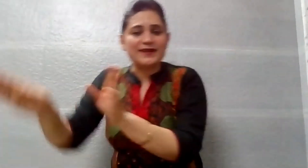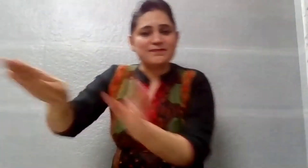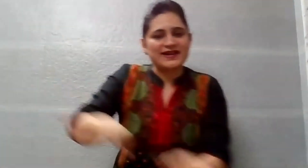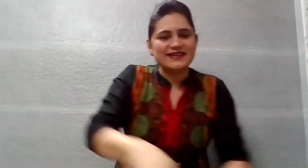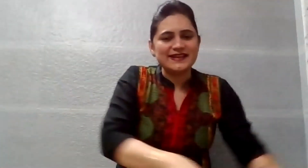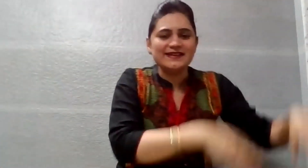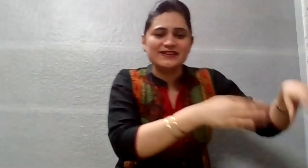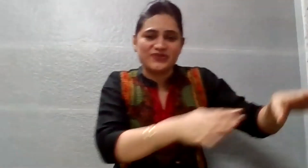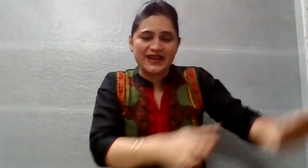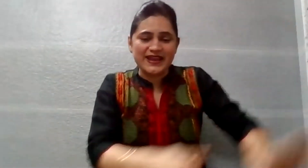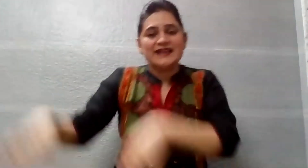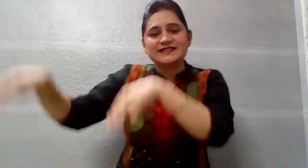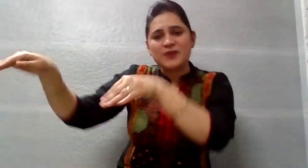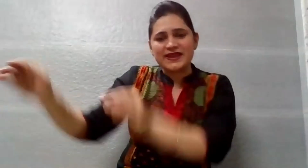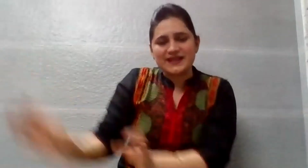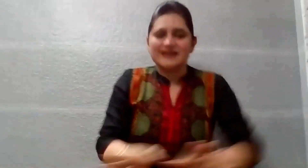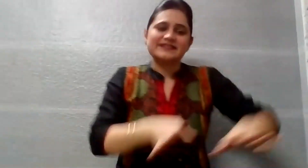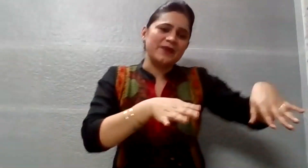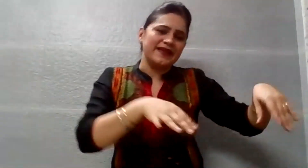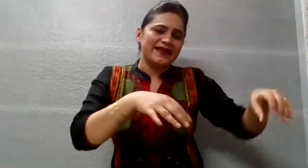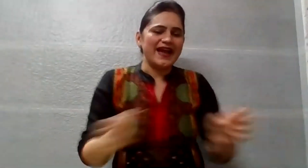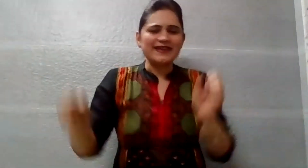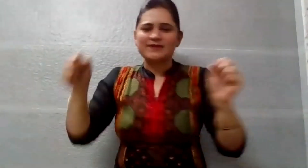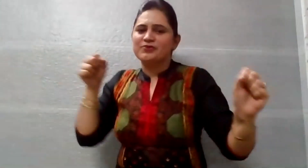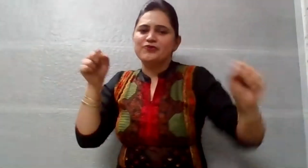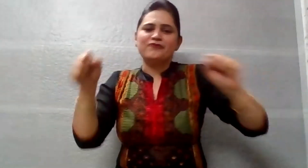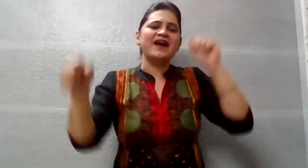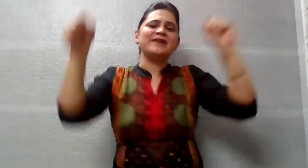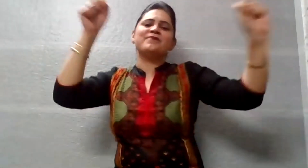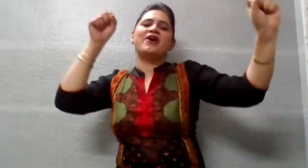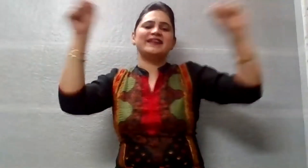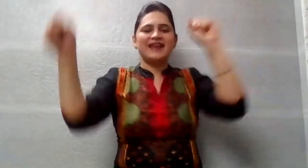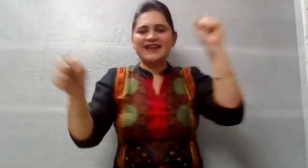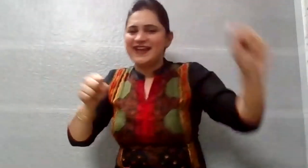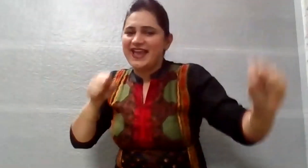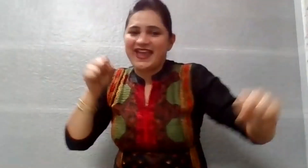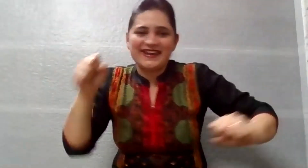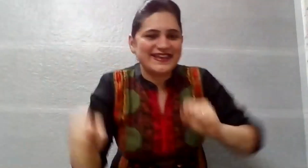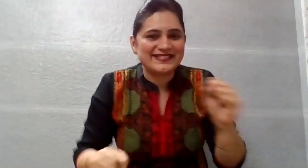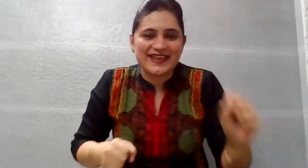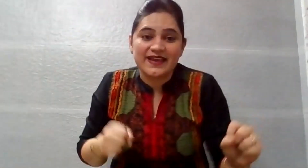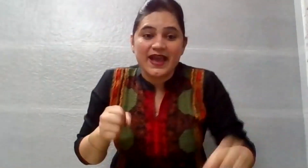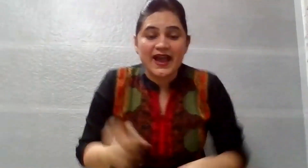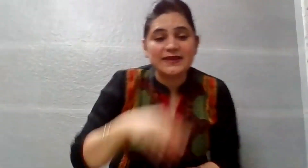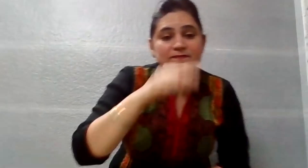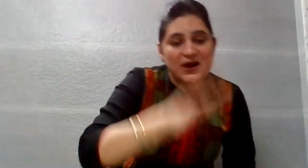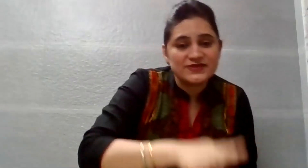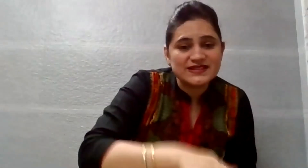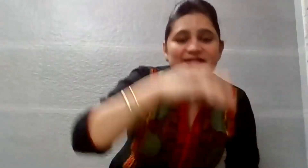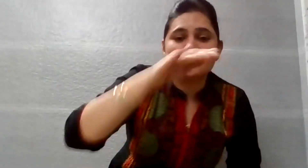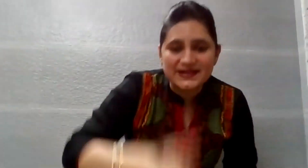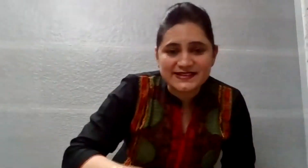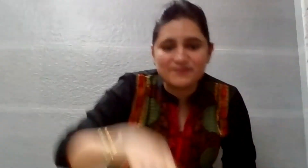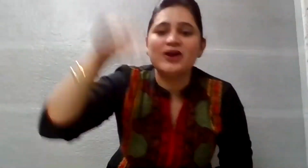like a monkey in a tree. Swing. Swing. I can move my body like anything. I can